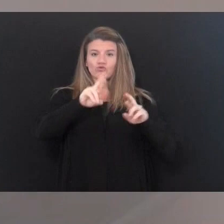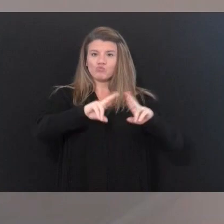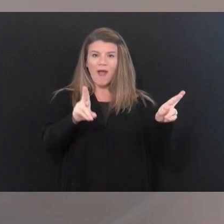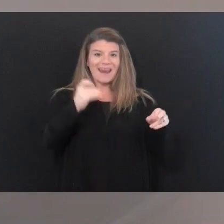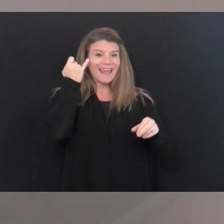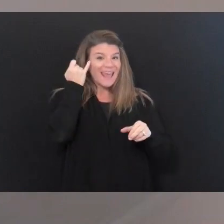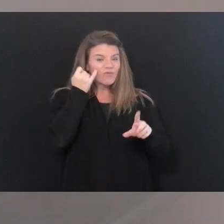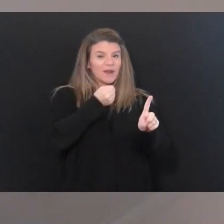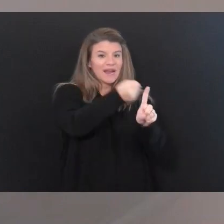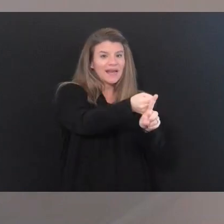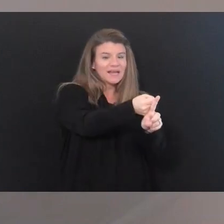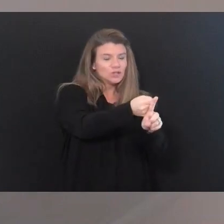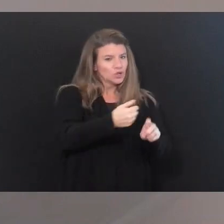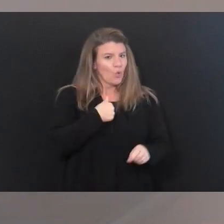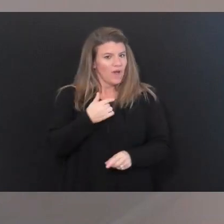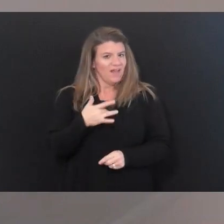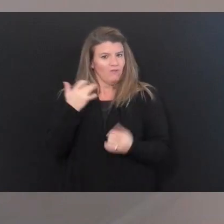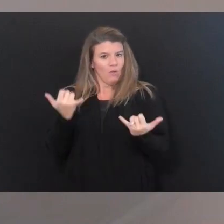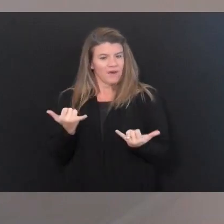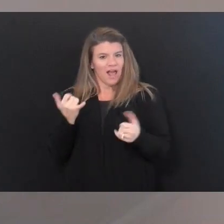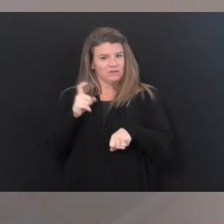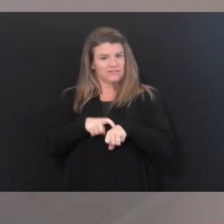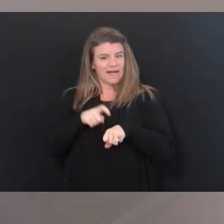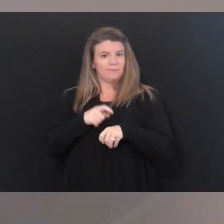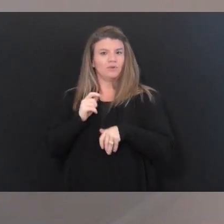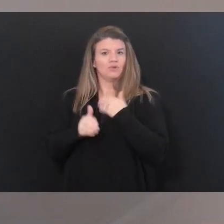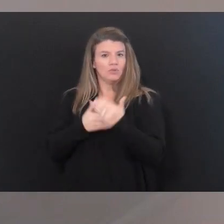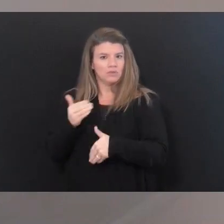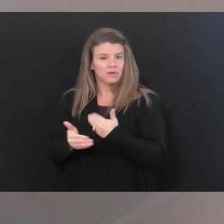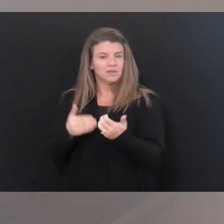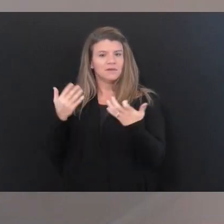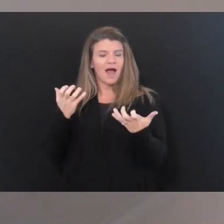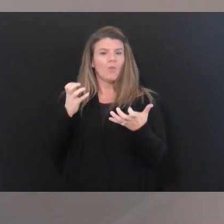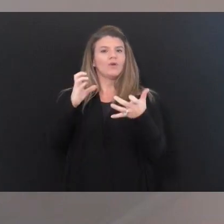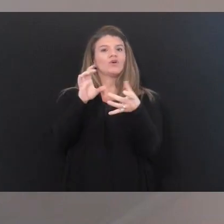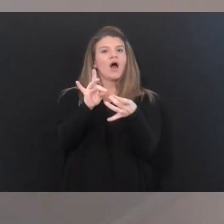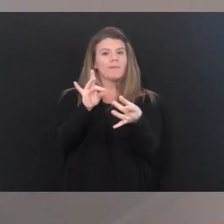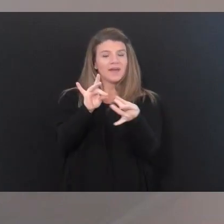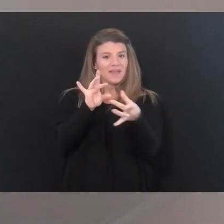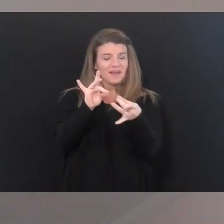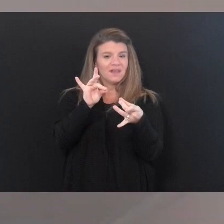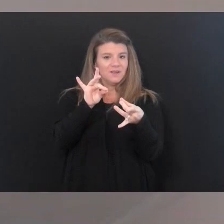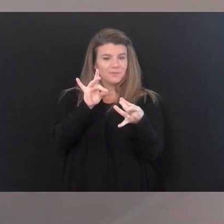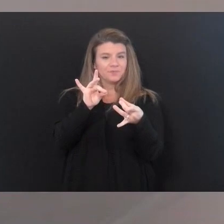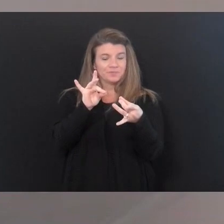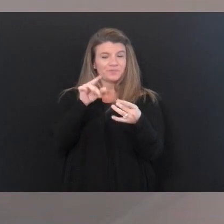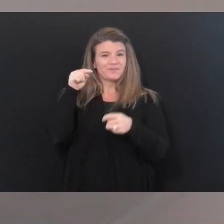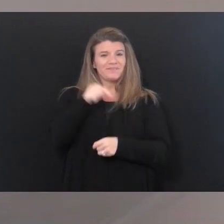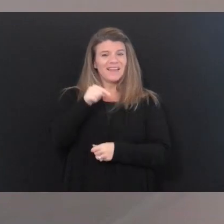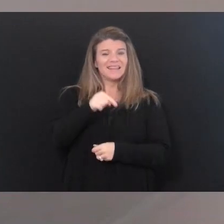like this is the right time to do that. So I just wanted to make that point, that these